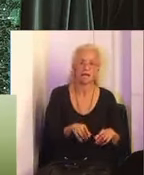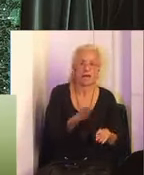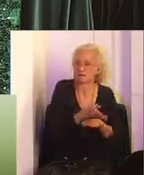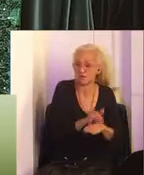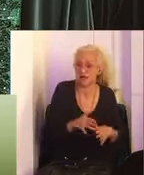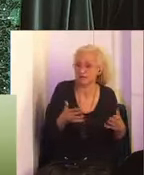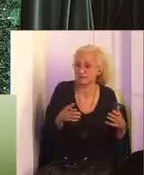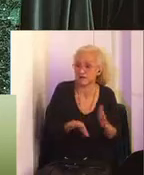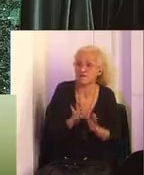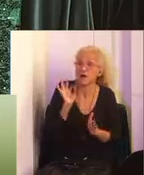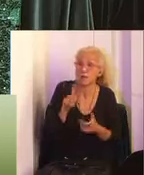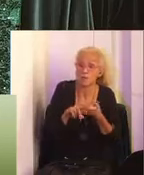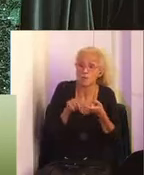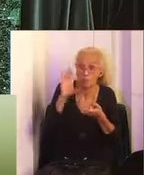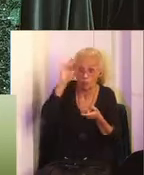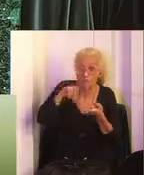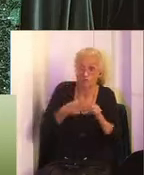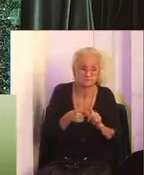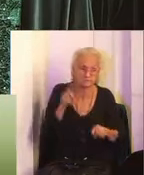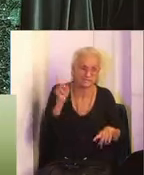that.